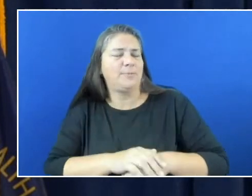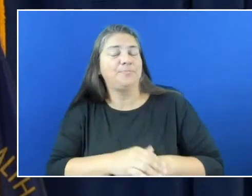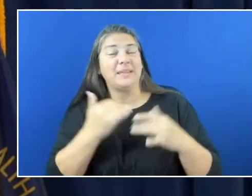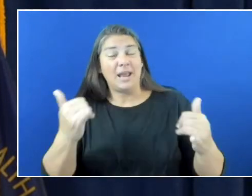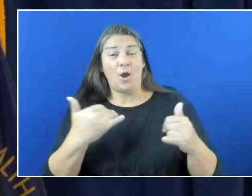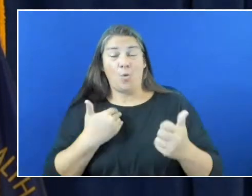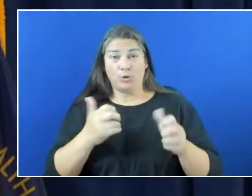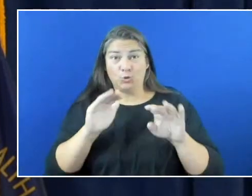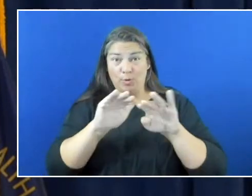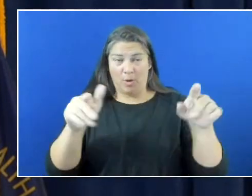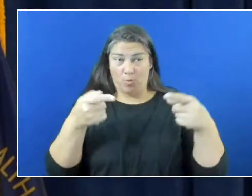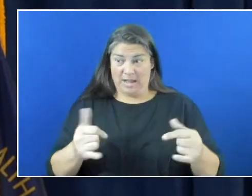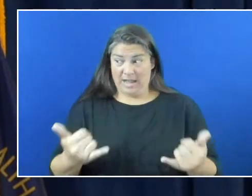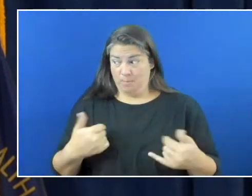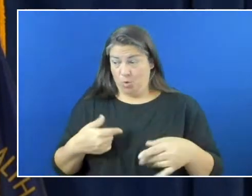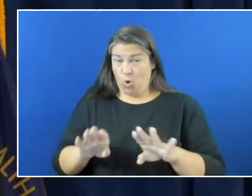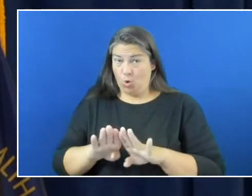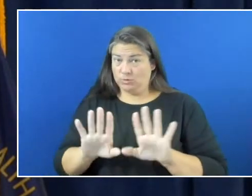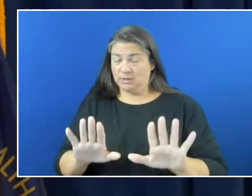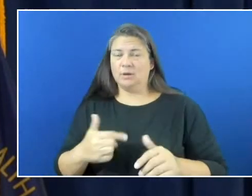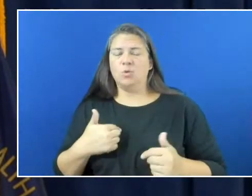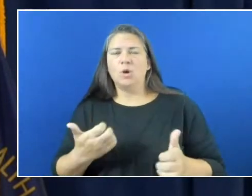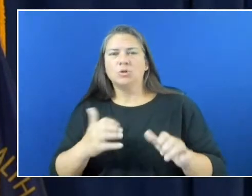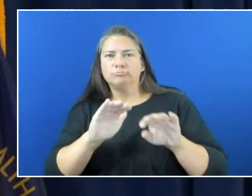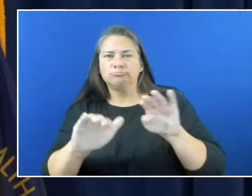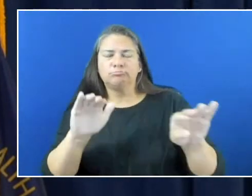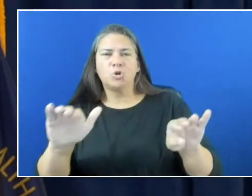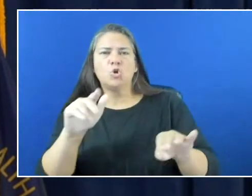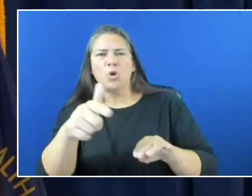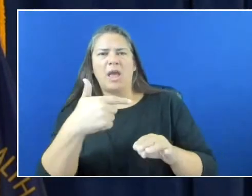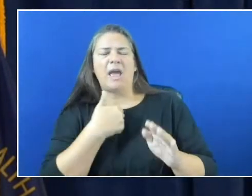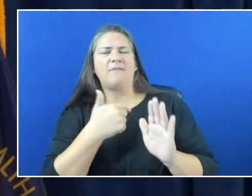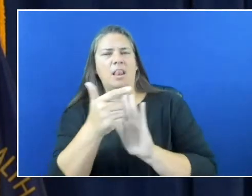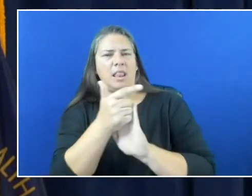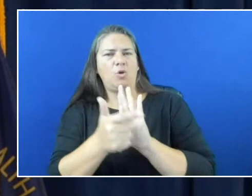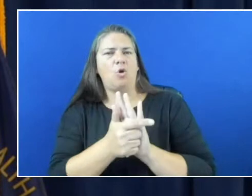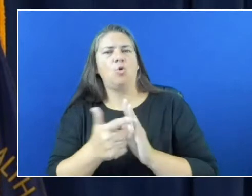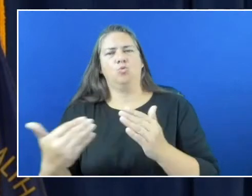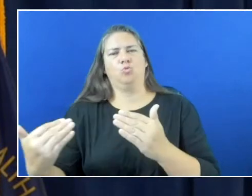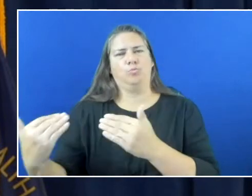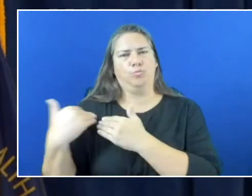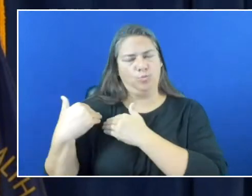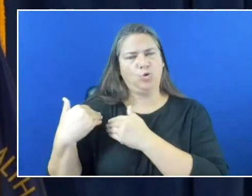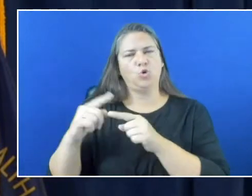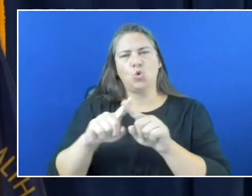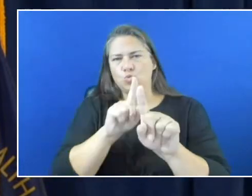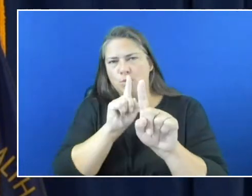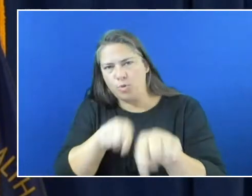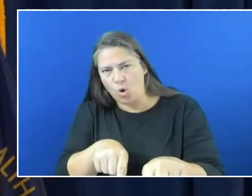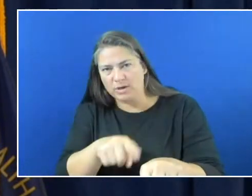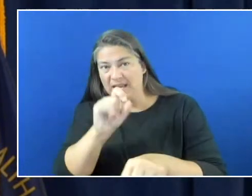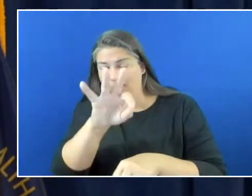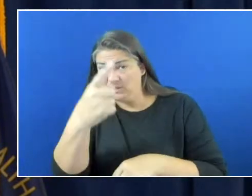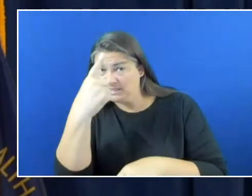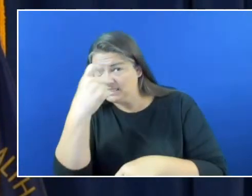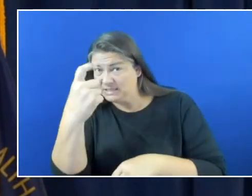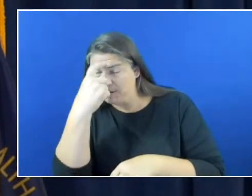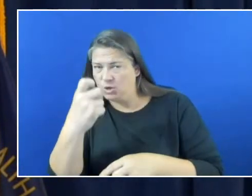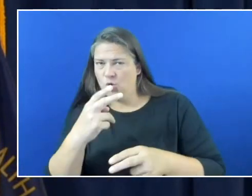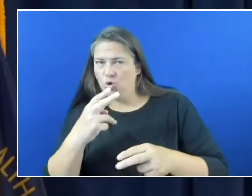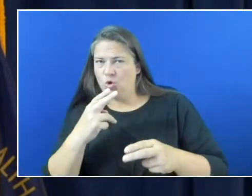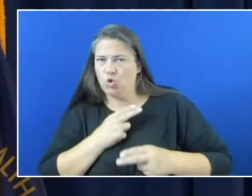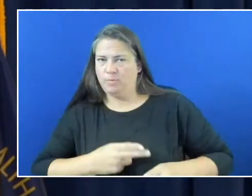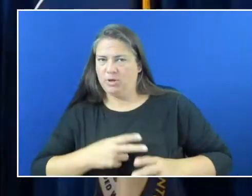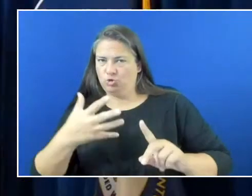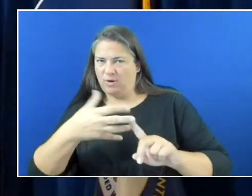close that we have a legal duty to report suspicions of human trafficking. The Attorney General